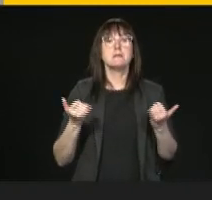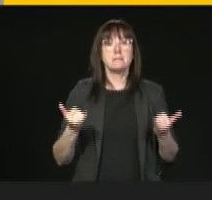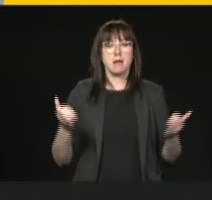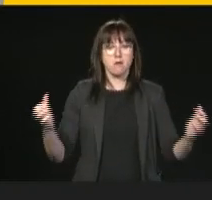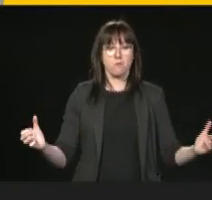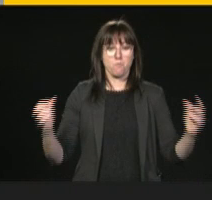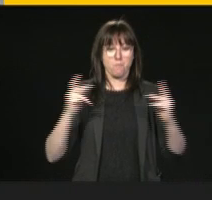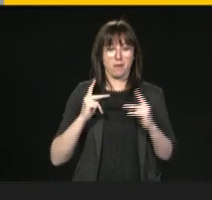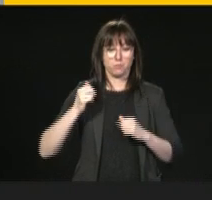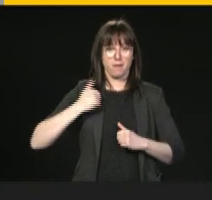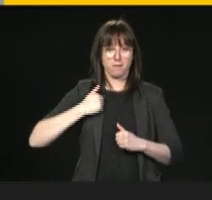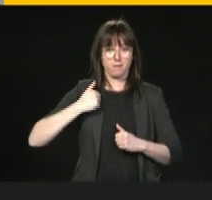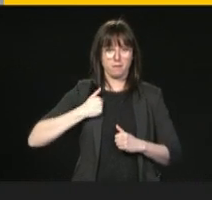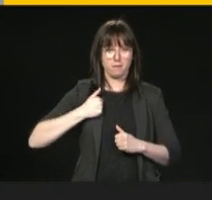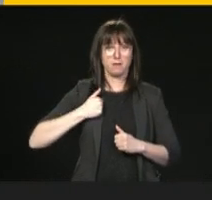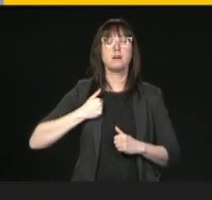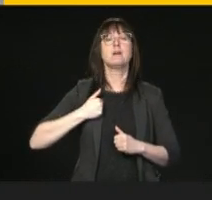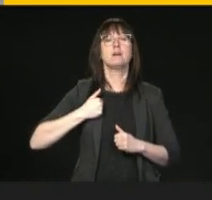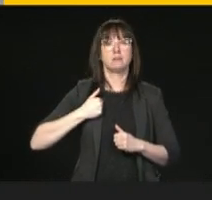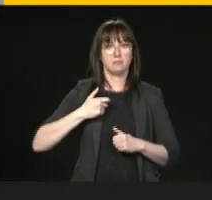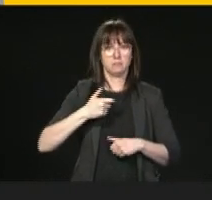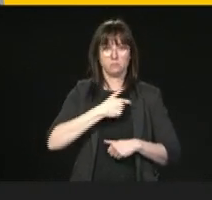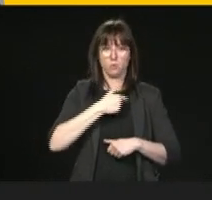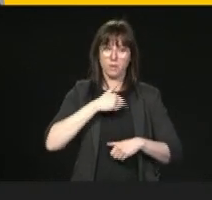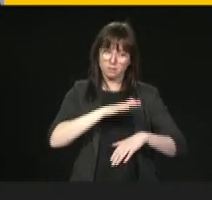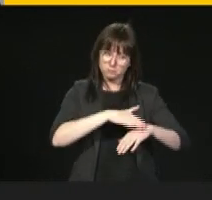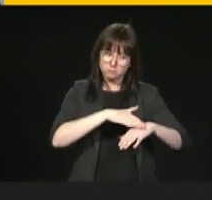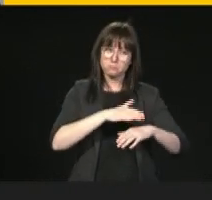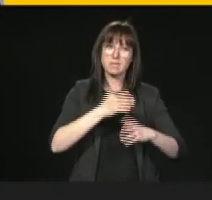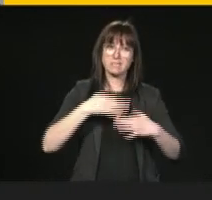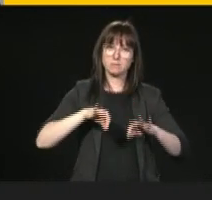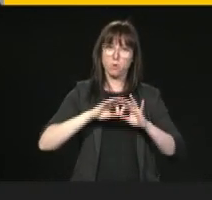people physical distancing is so important, but